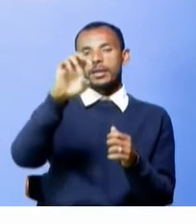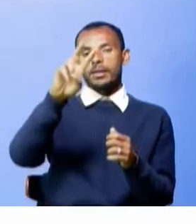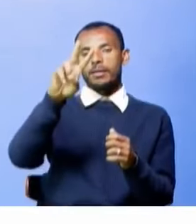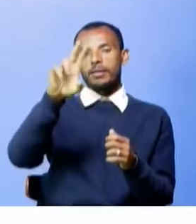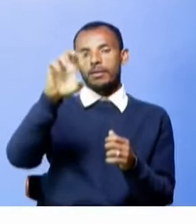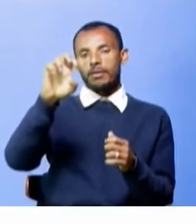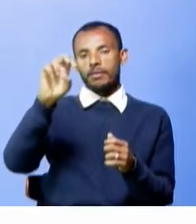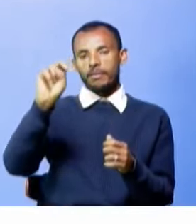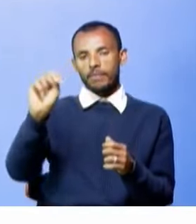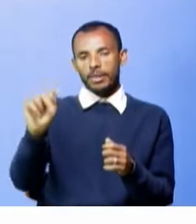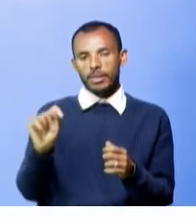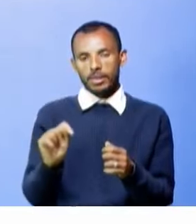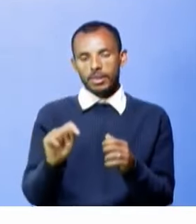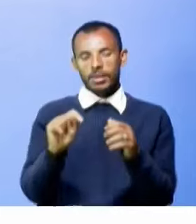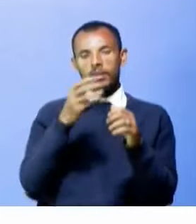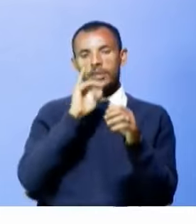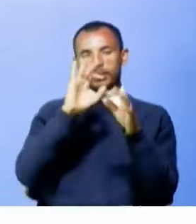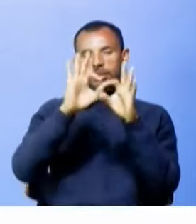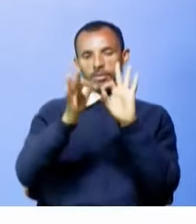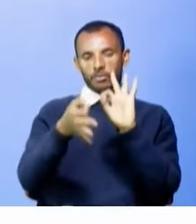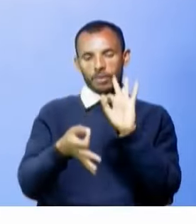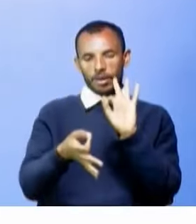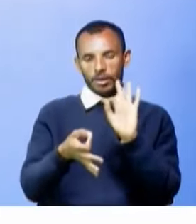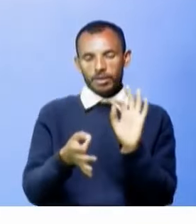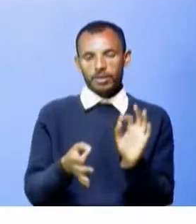defined as